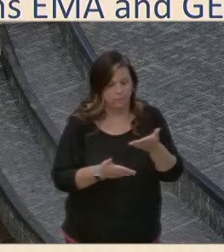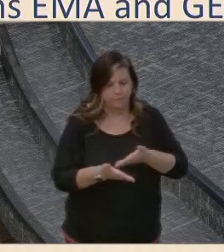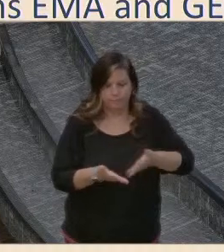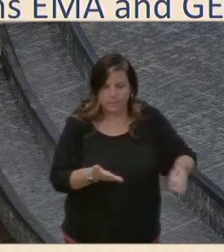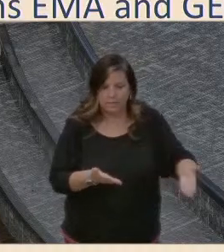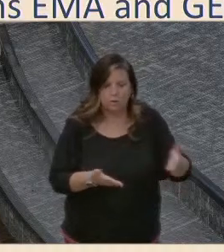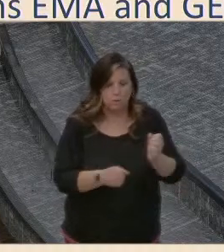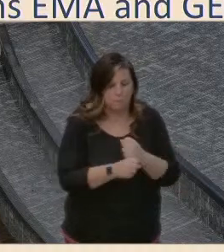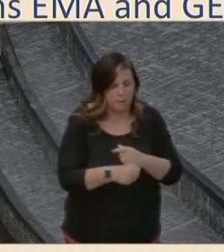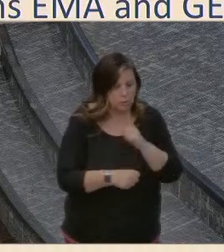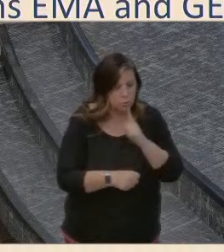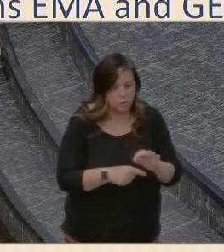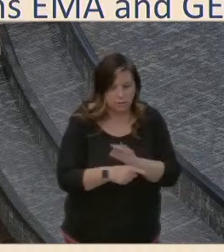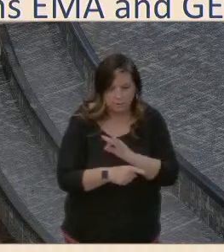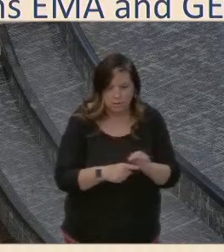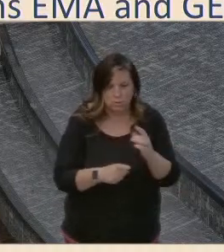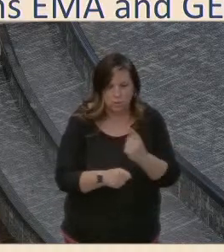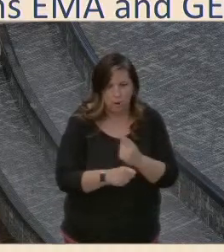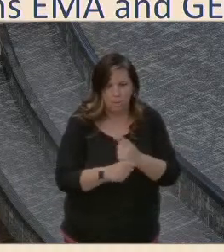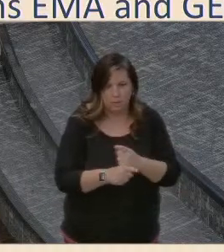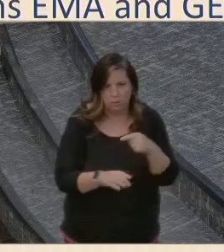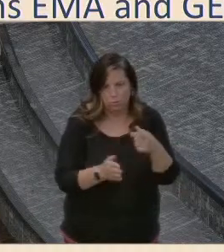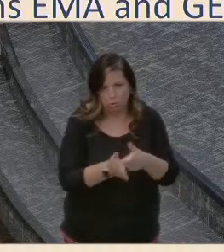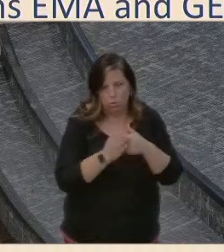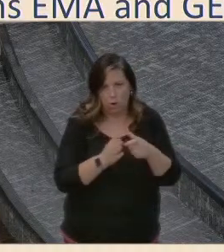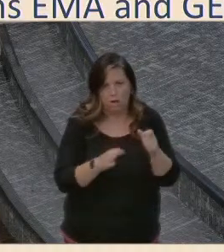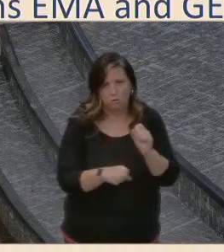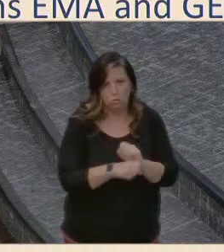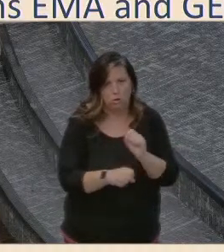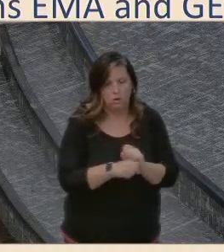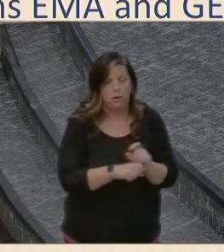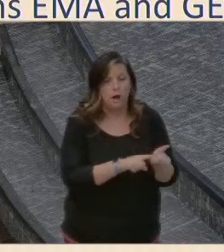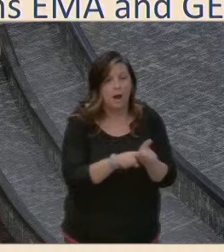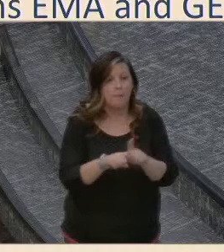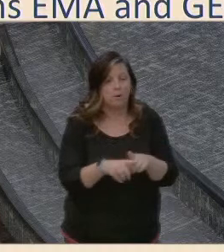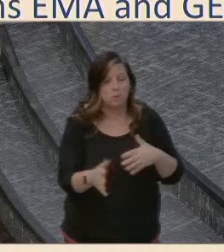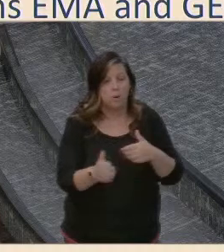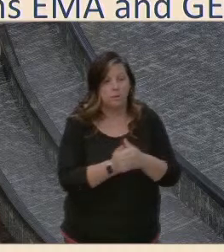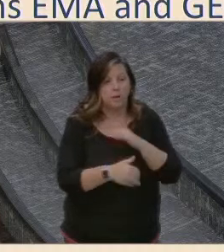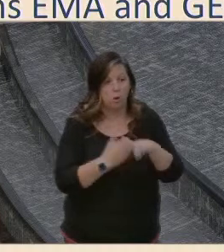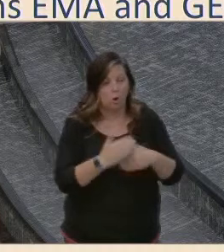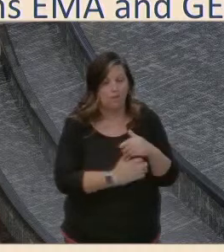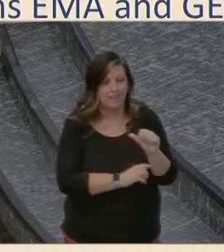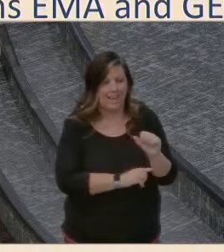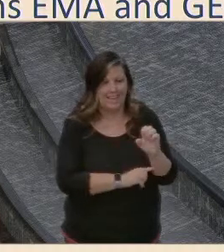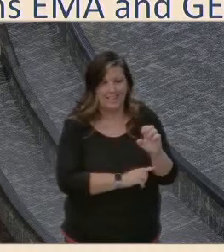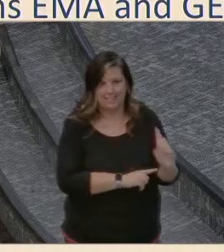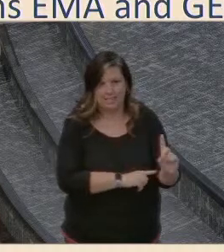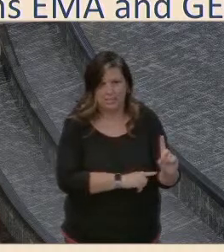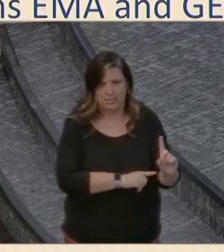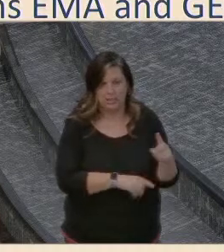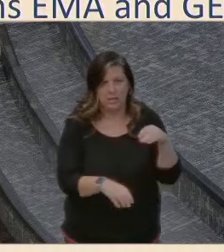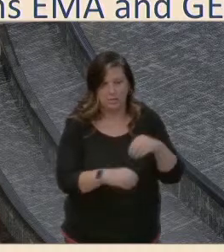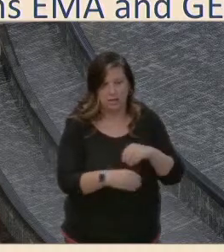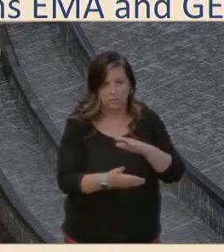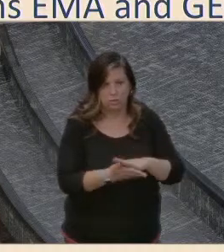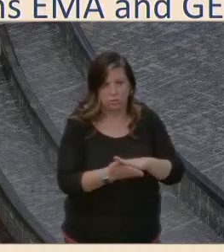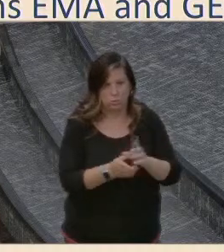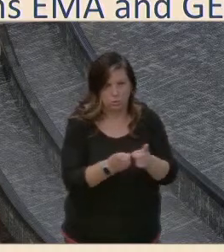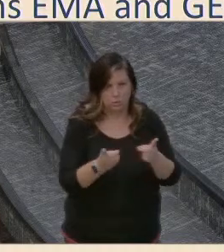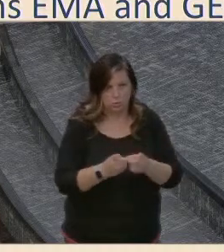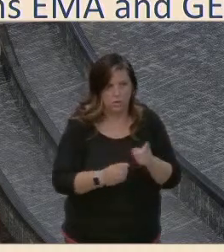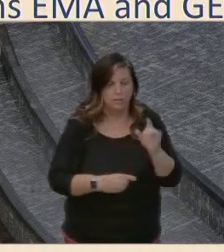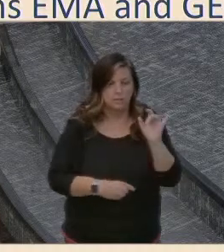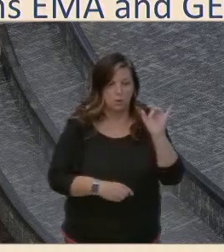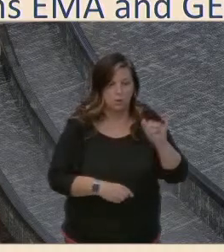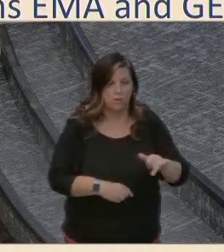on right now is updating all of the AEDs in the school district. So that quote is almost finalized, and